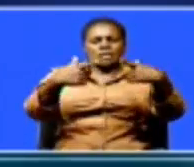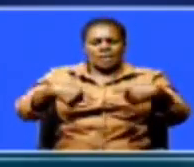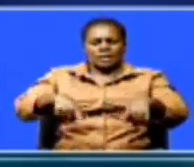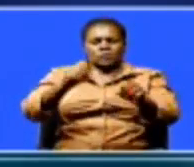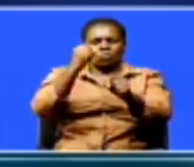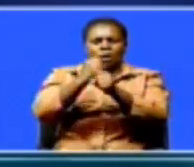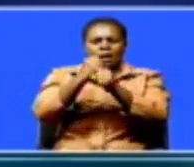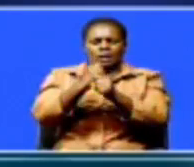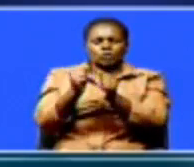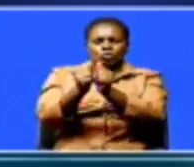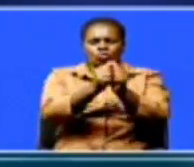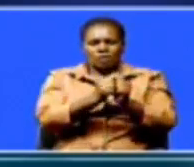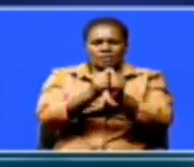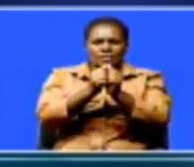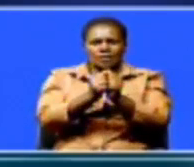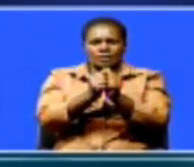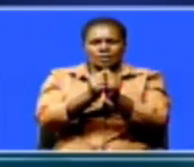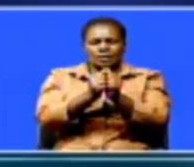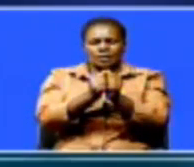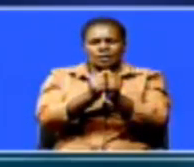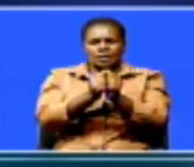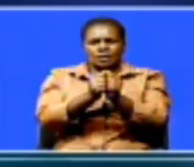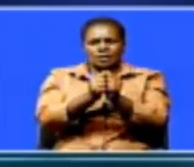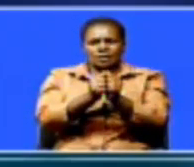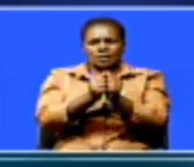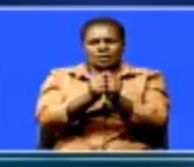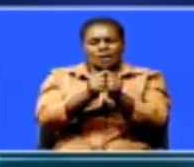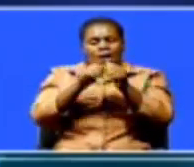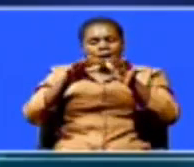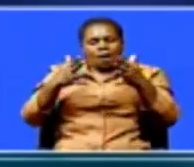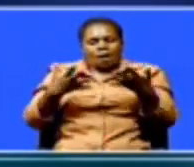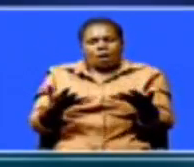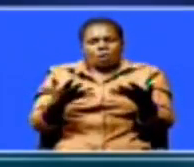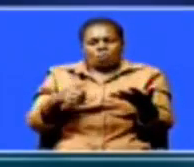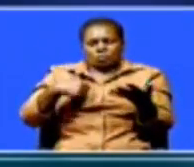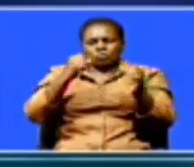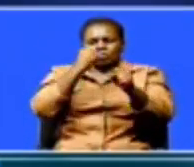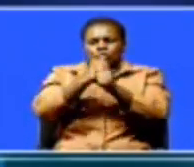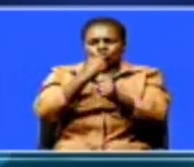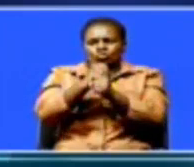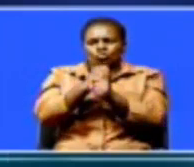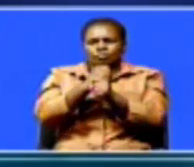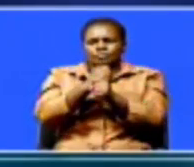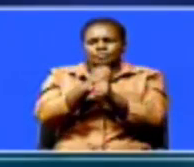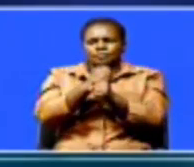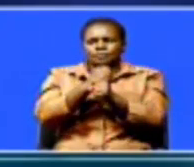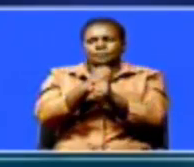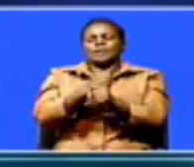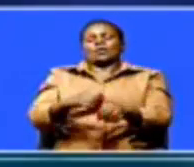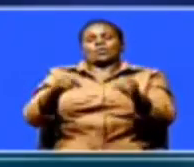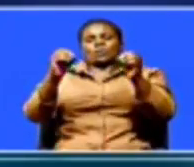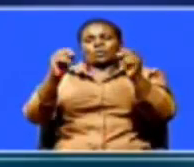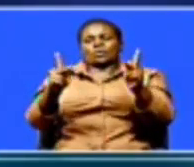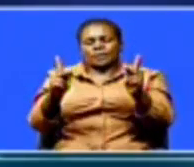work systematically and get some of these things done. That is how we can do it. All